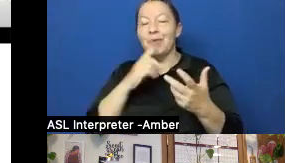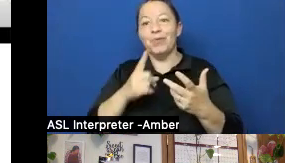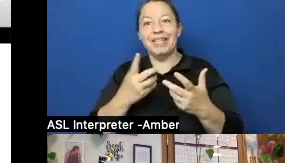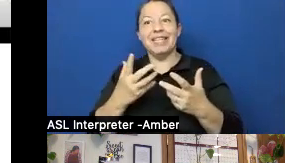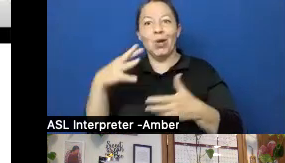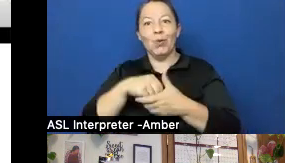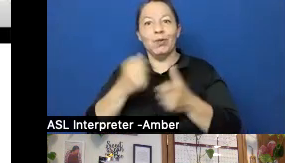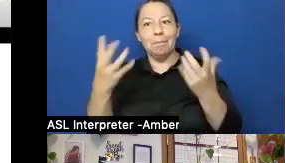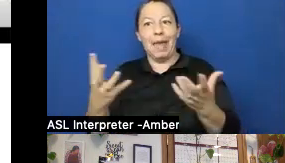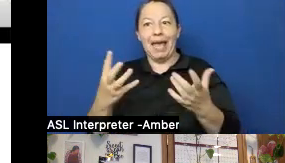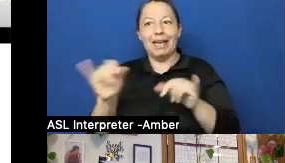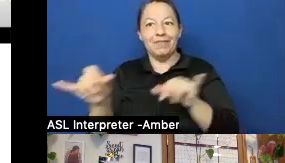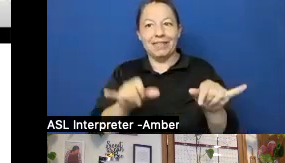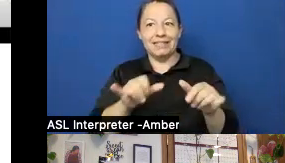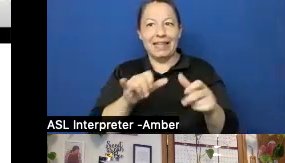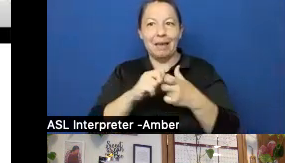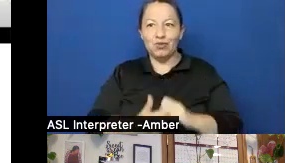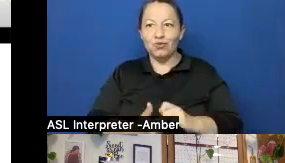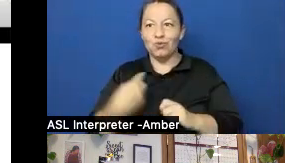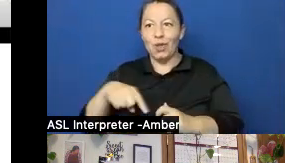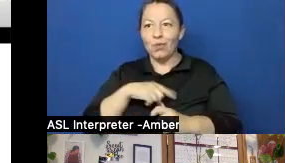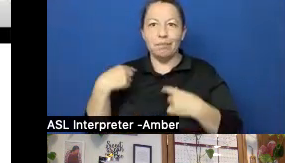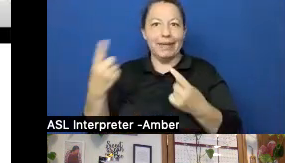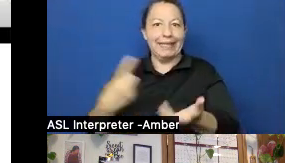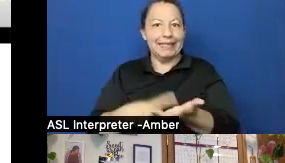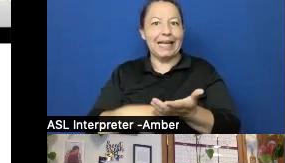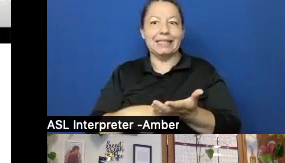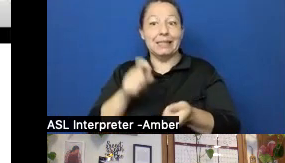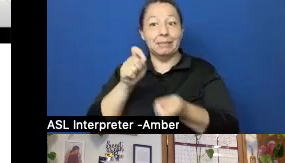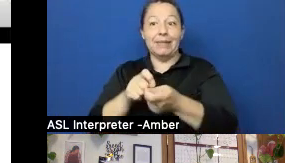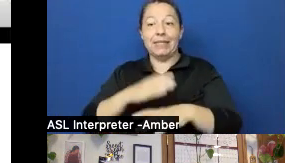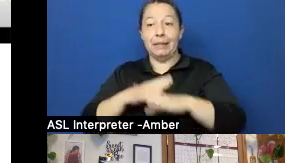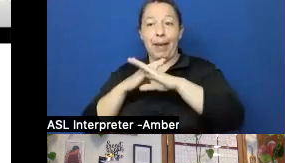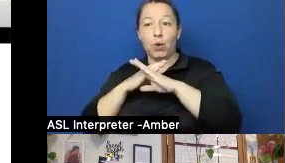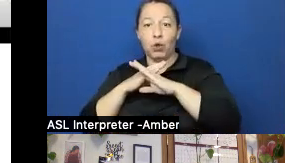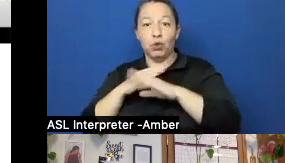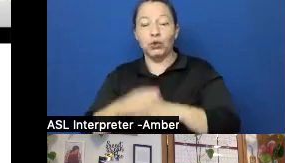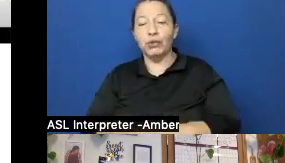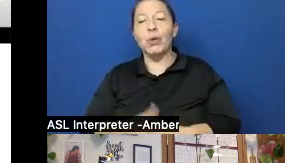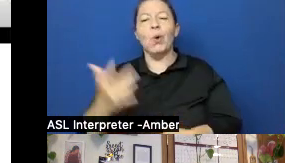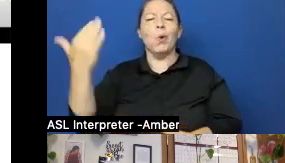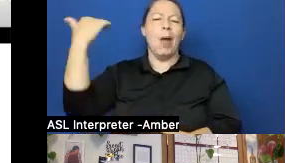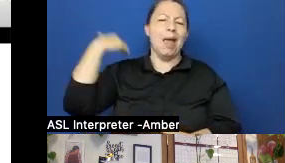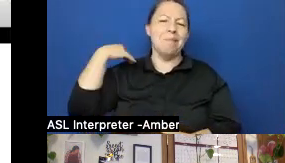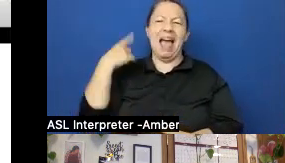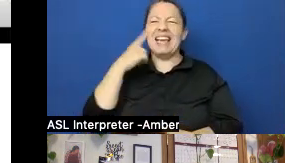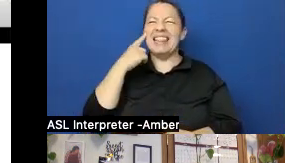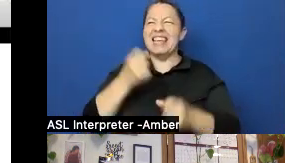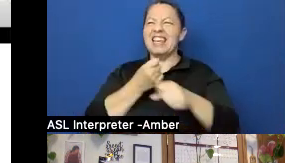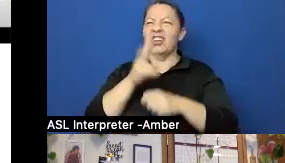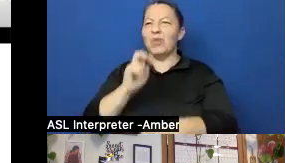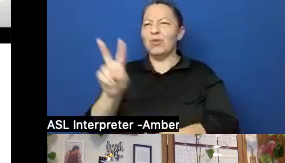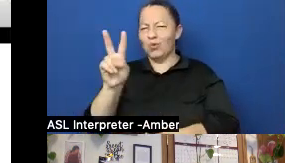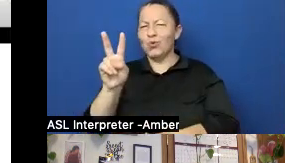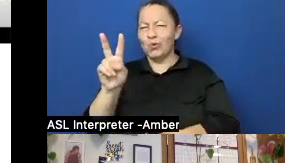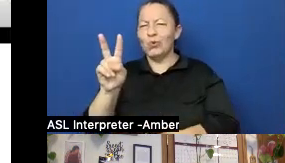of the issues that we've been talking about, particularly the barriers. So way back in the day, I think it was 2002, I